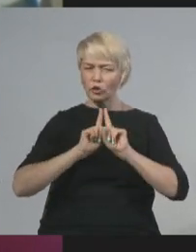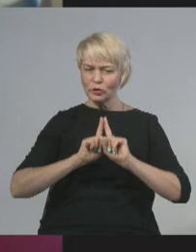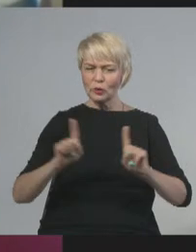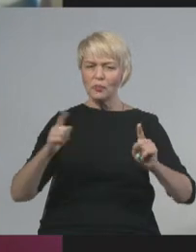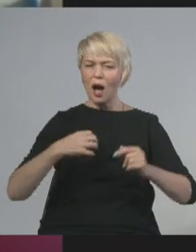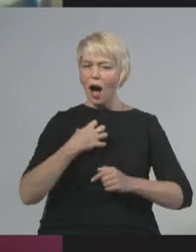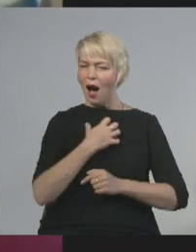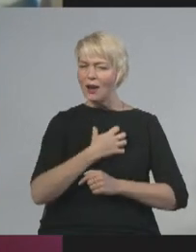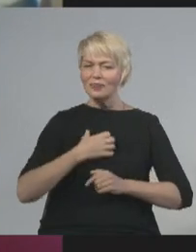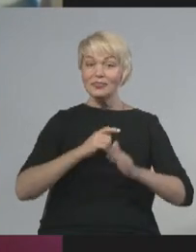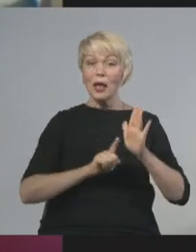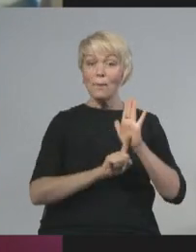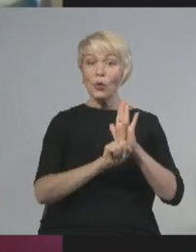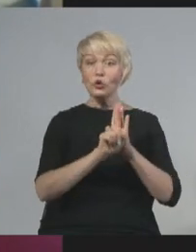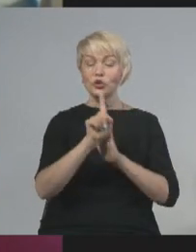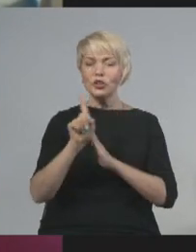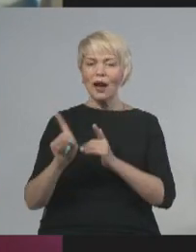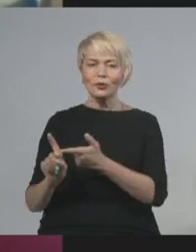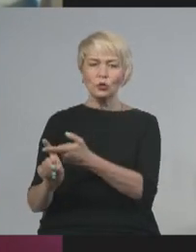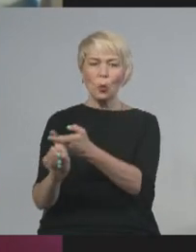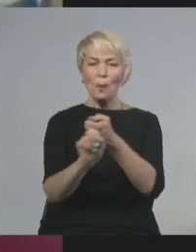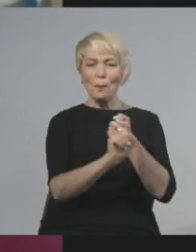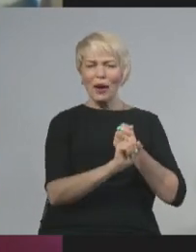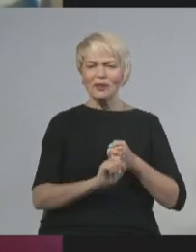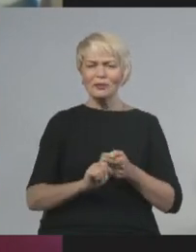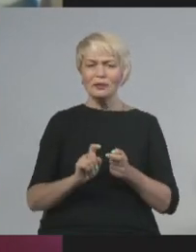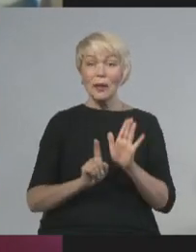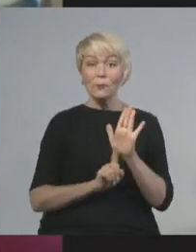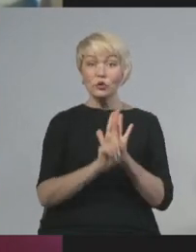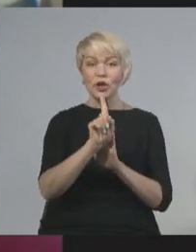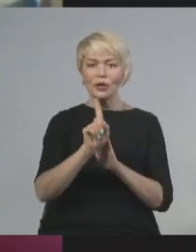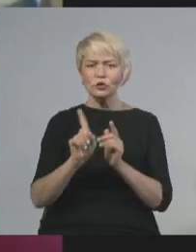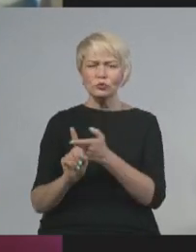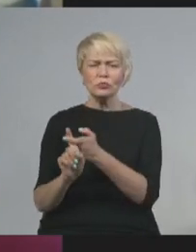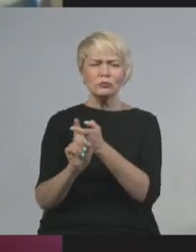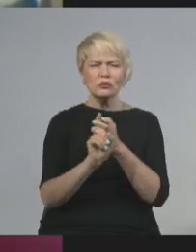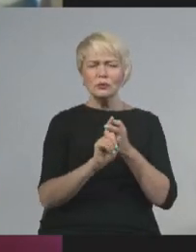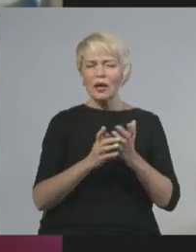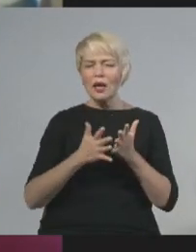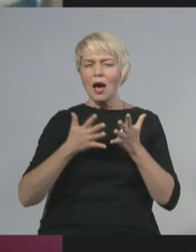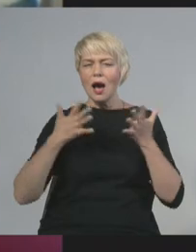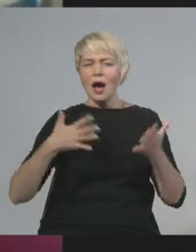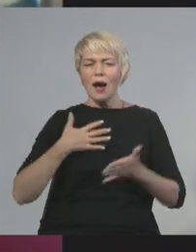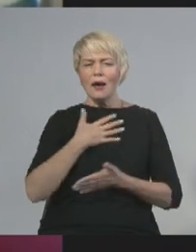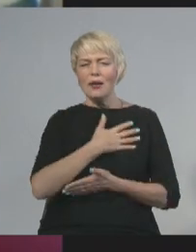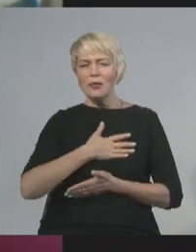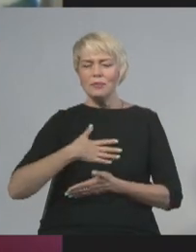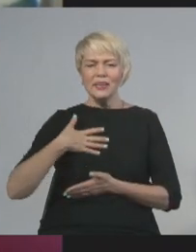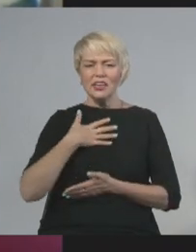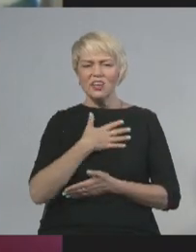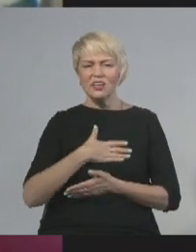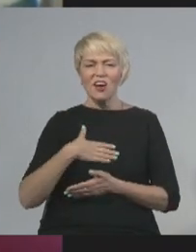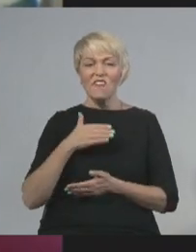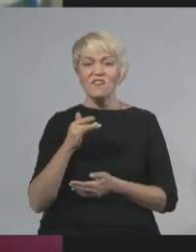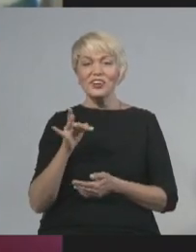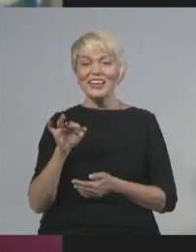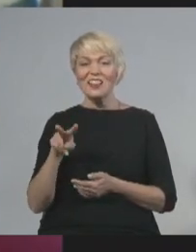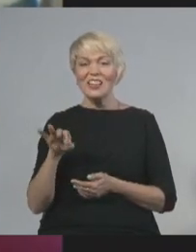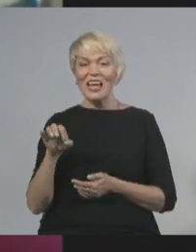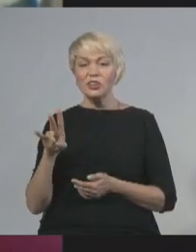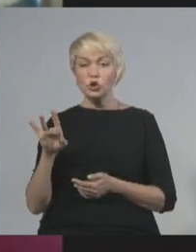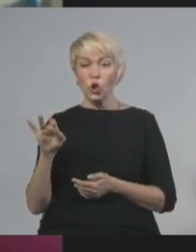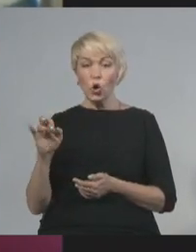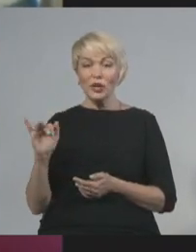beginning we worried the most about freelance journalists who are in big numbers uh in poland